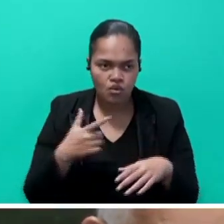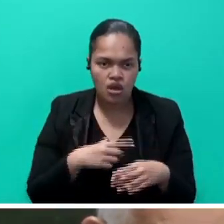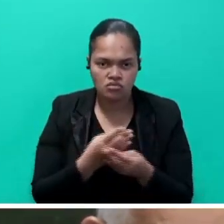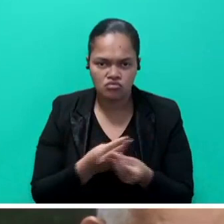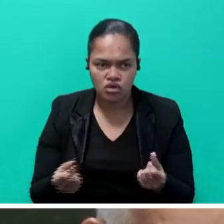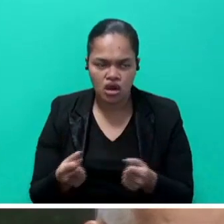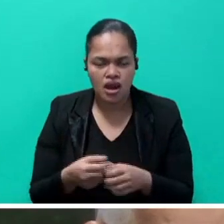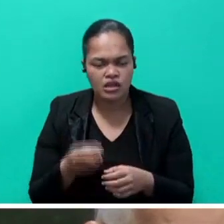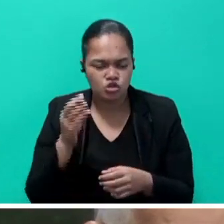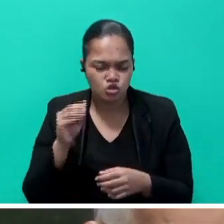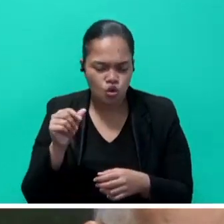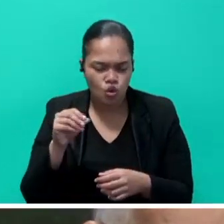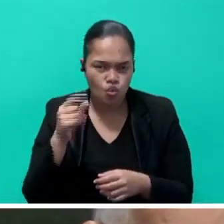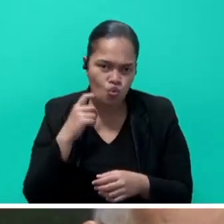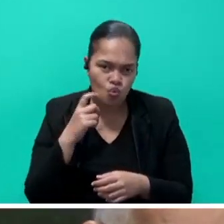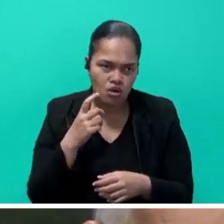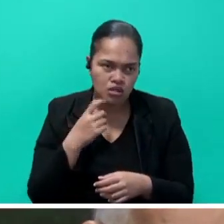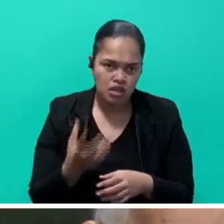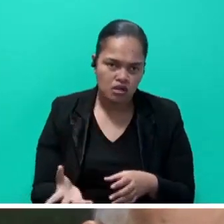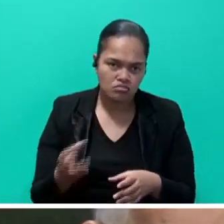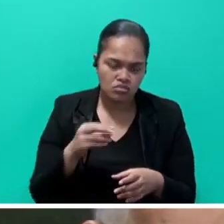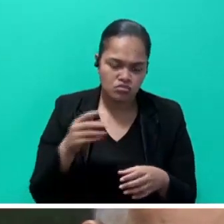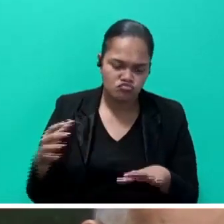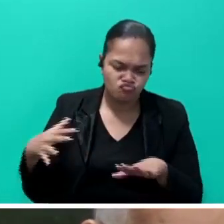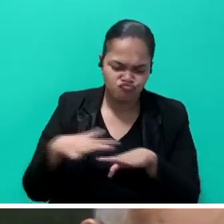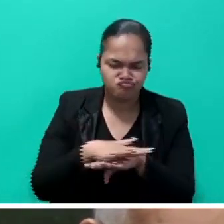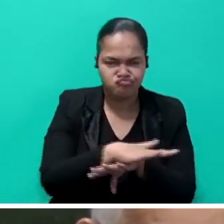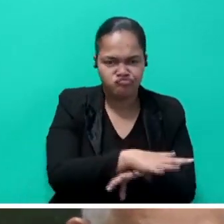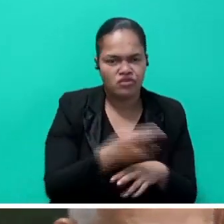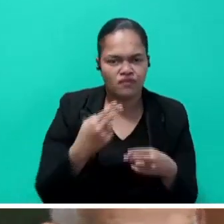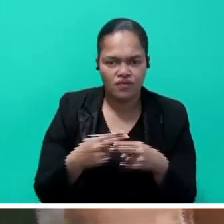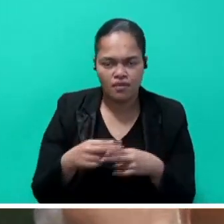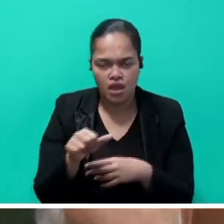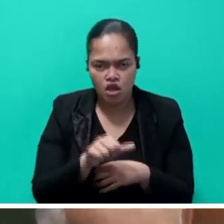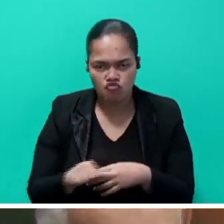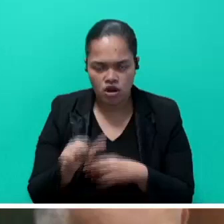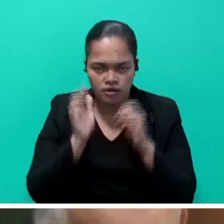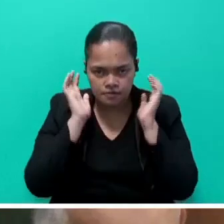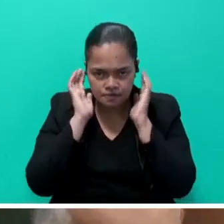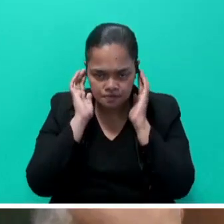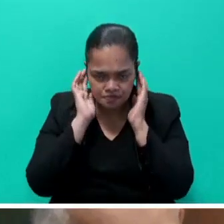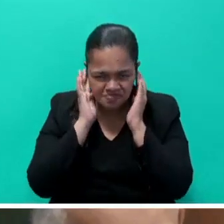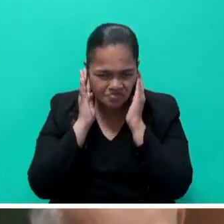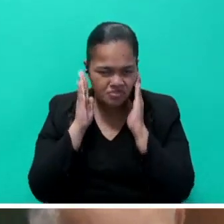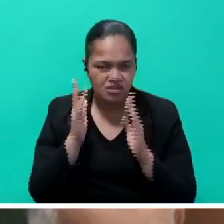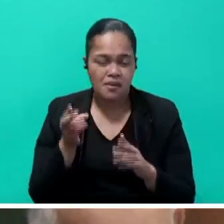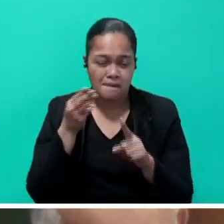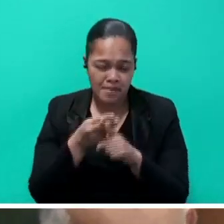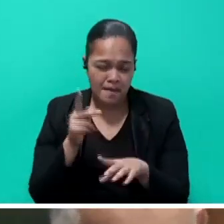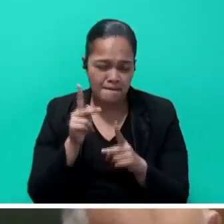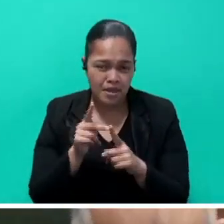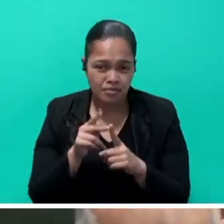saltwater intrusion into farming areas. Mr. Speaker, sir, previously the main purpose of the